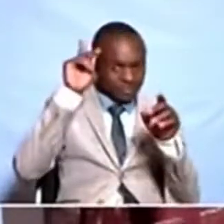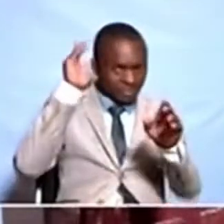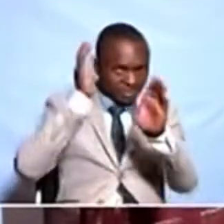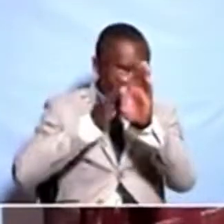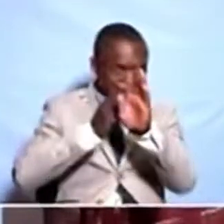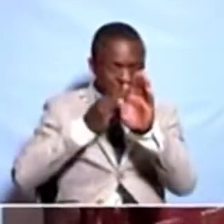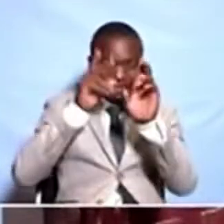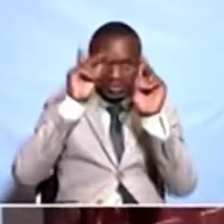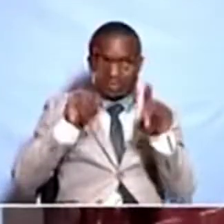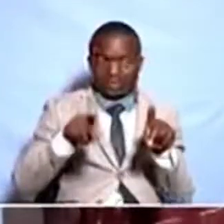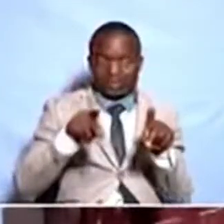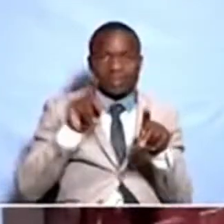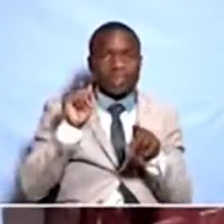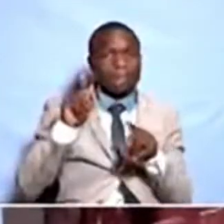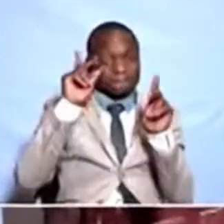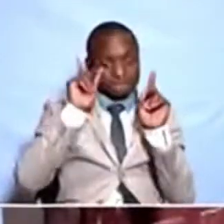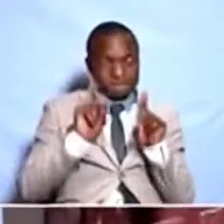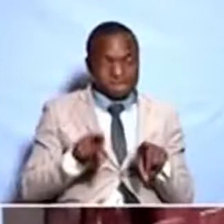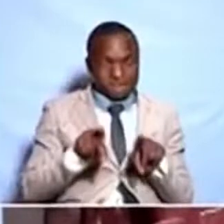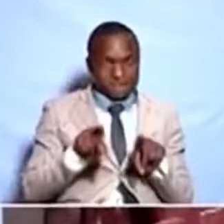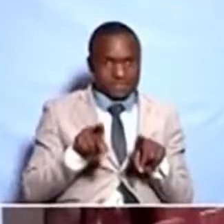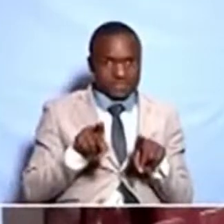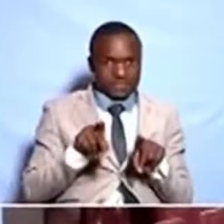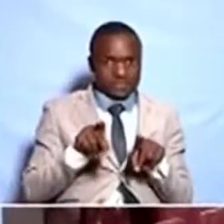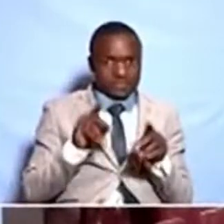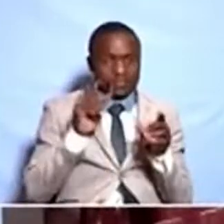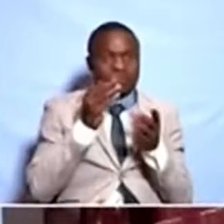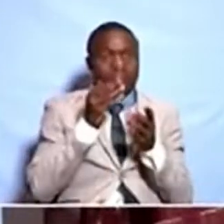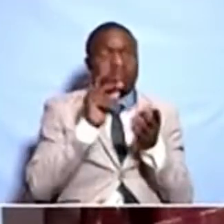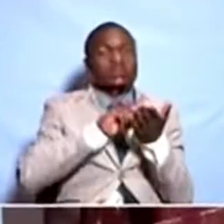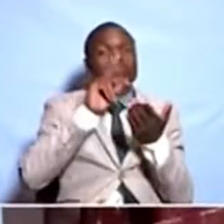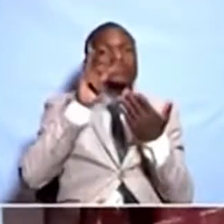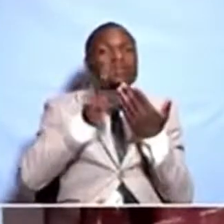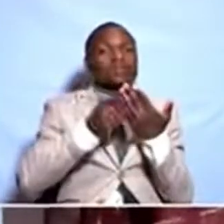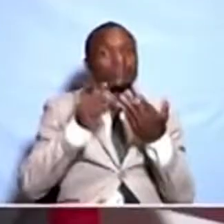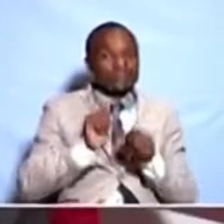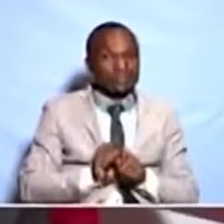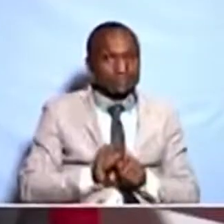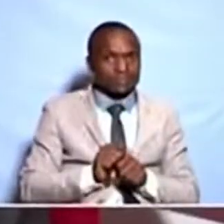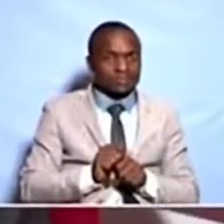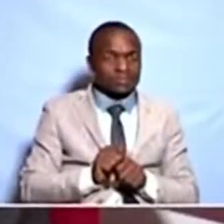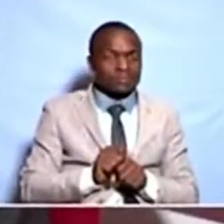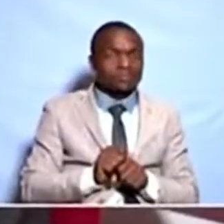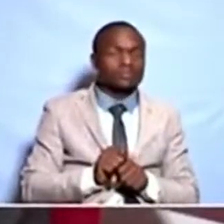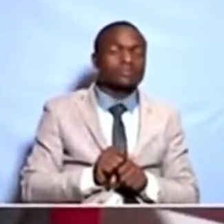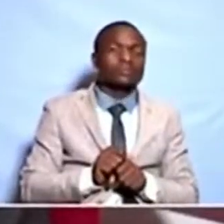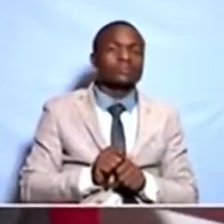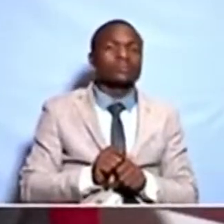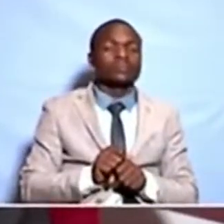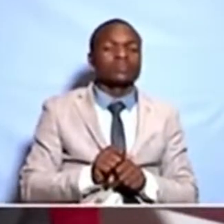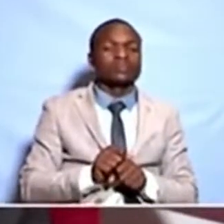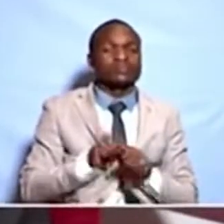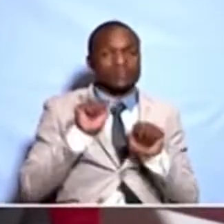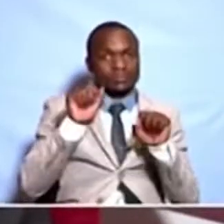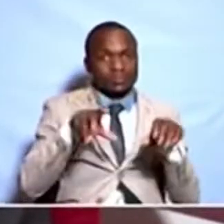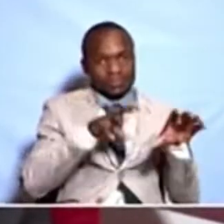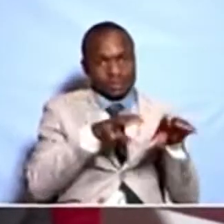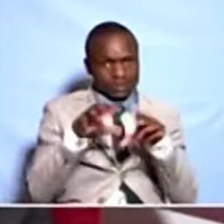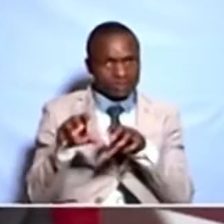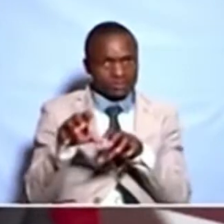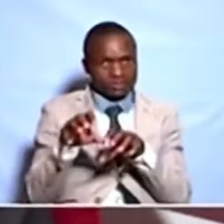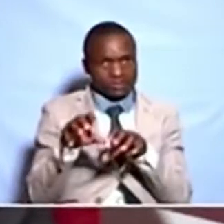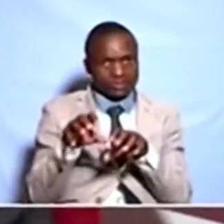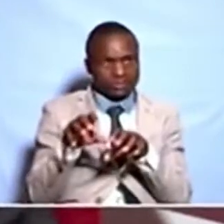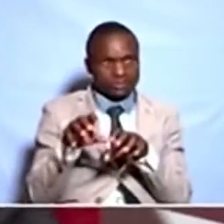is a sworn document. Yes. And no, of course, the not rest of the processes, they can be done by the third